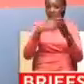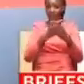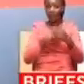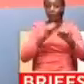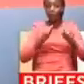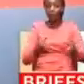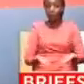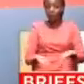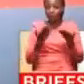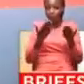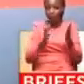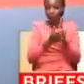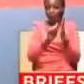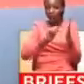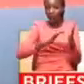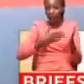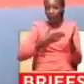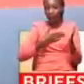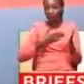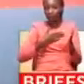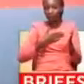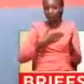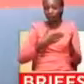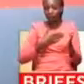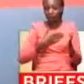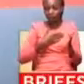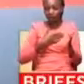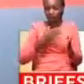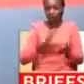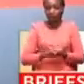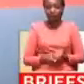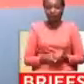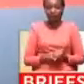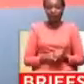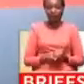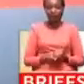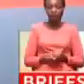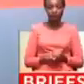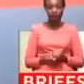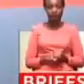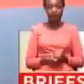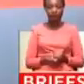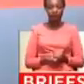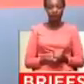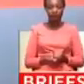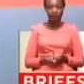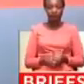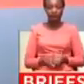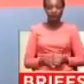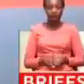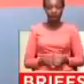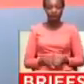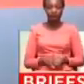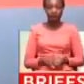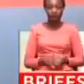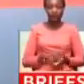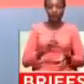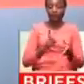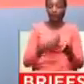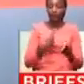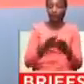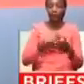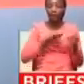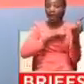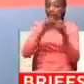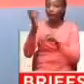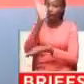industry while I'm here and build while I'm in the U.S. and just have that and maintain the international appeal. And so I traveled